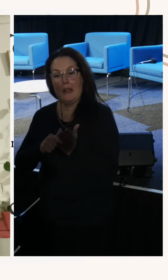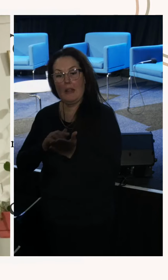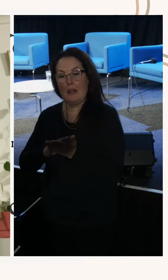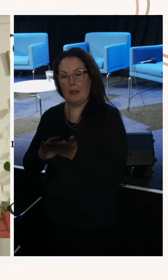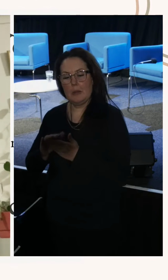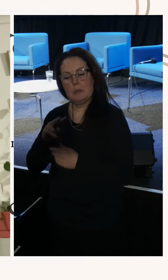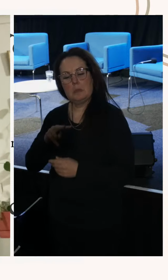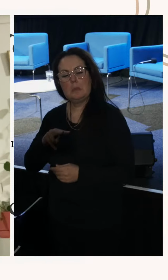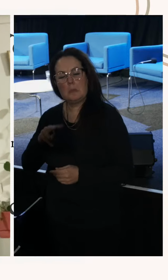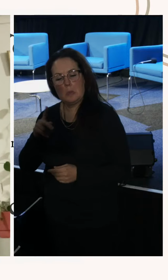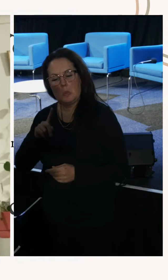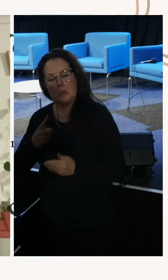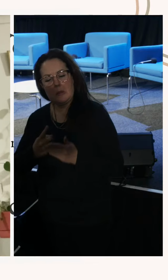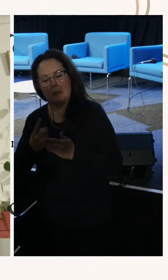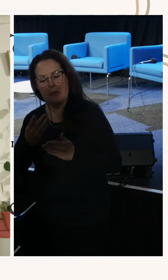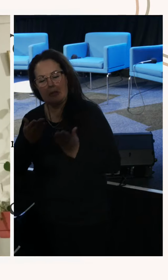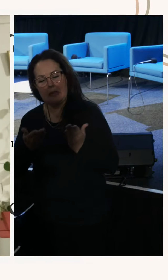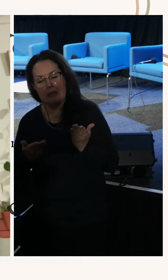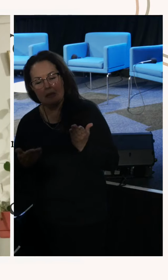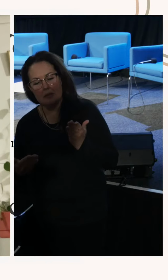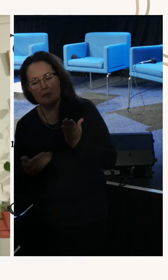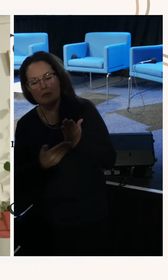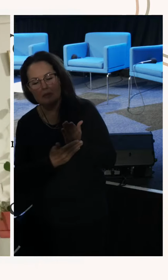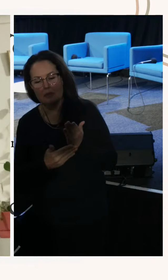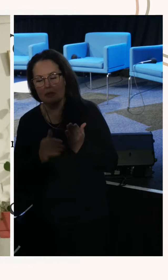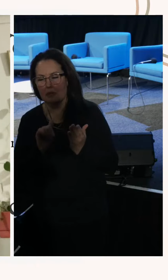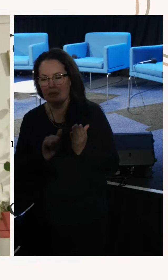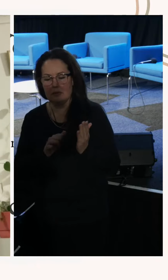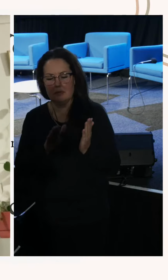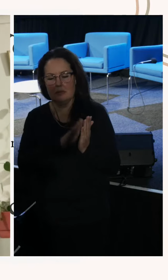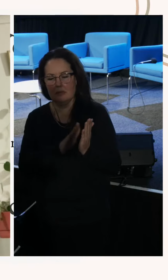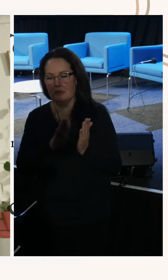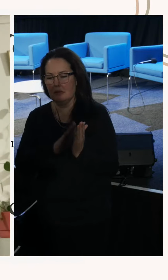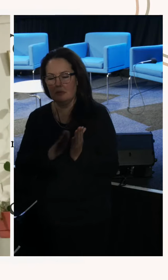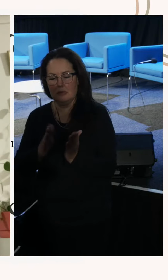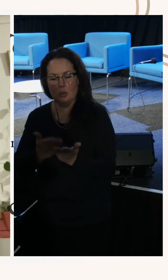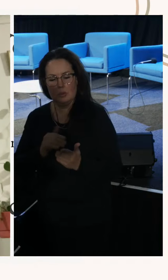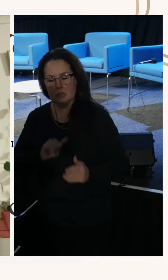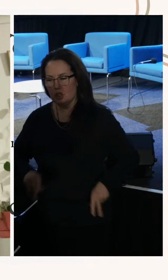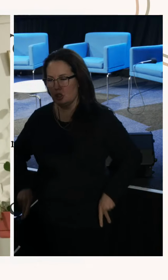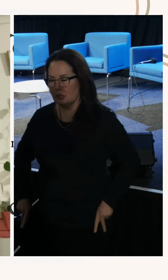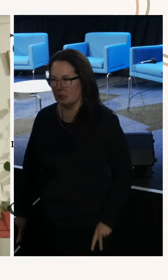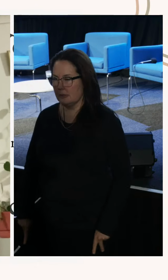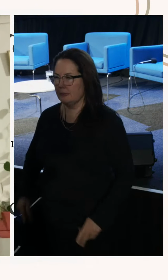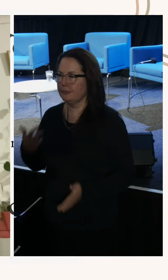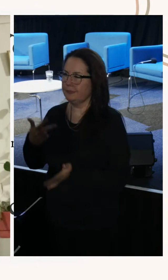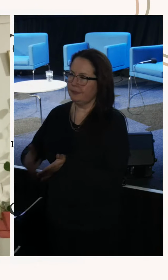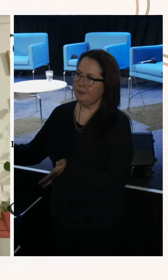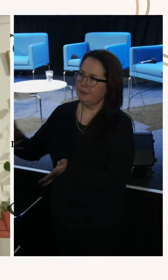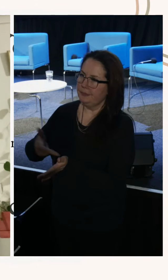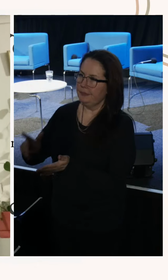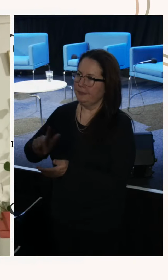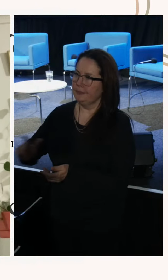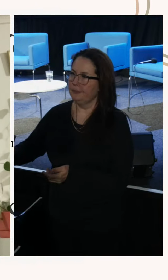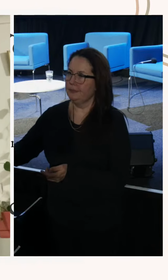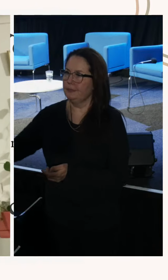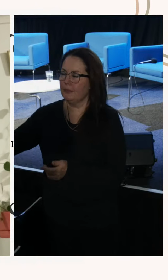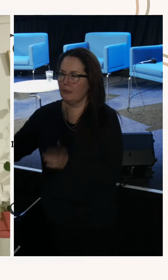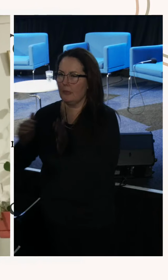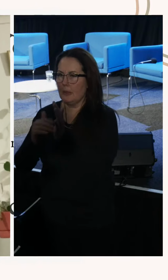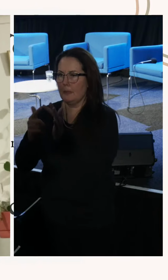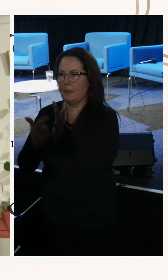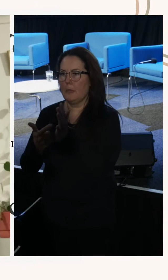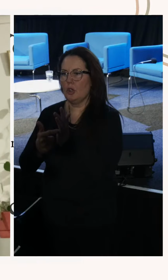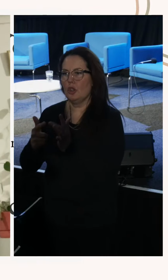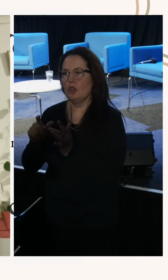lay behind those parallel pleats. I went for a walk along Merry Creek during the long lockdown in 2021, shortly after